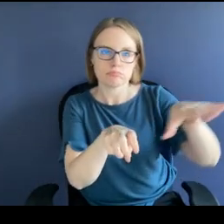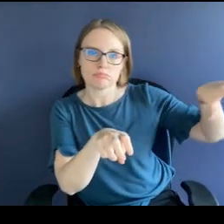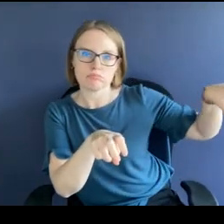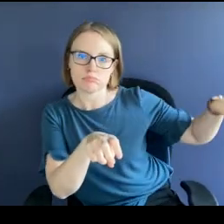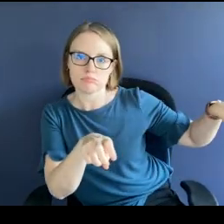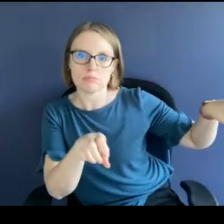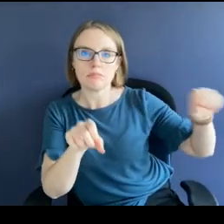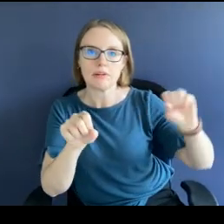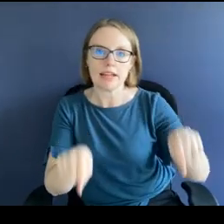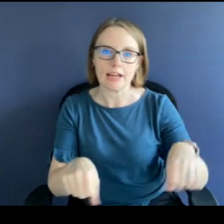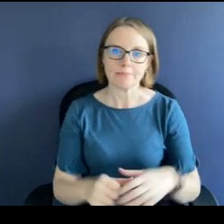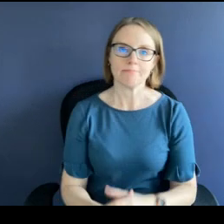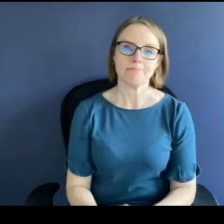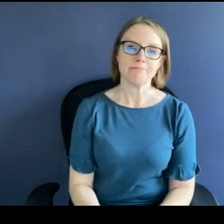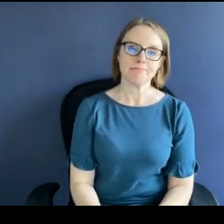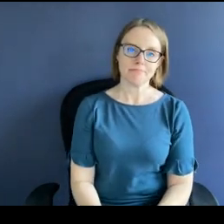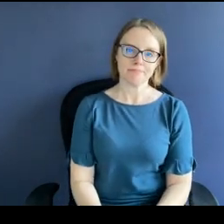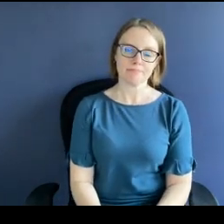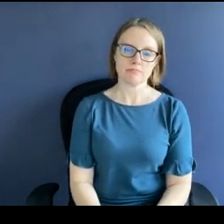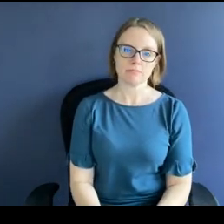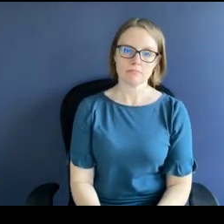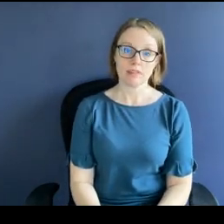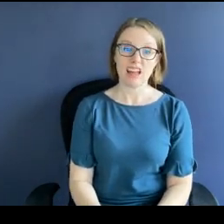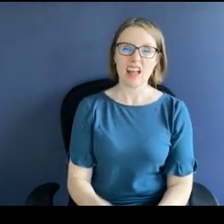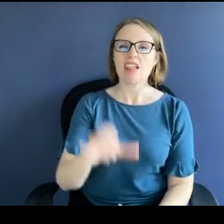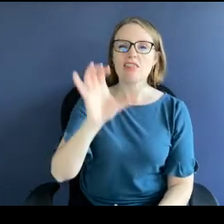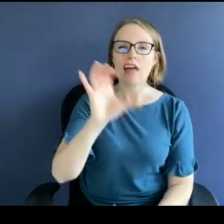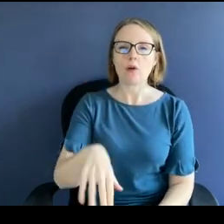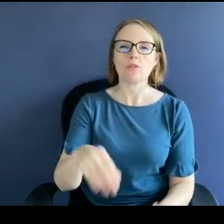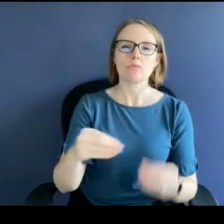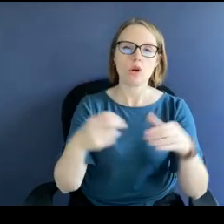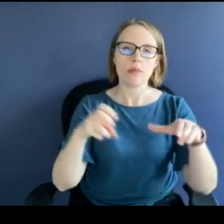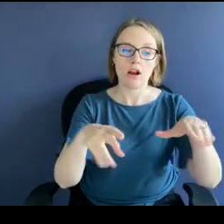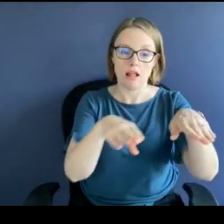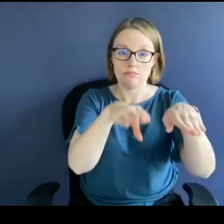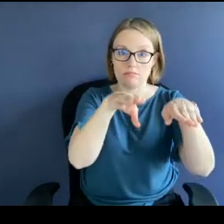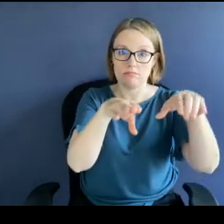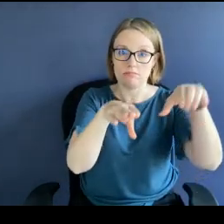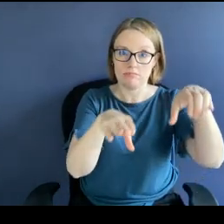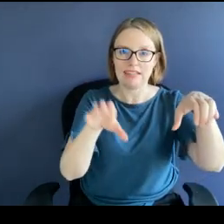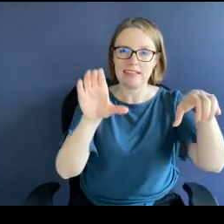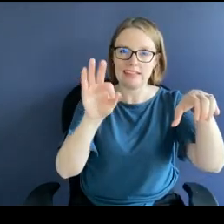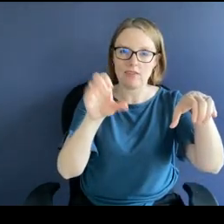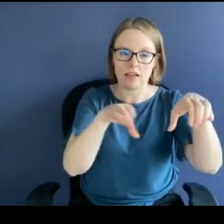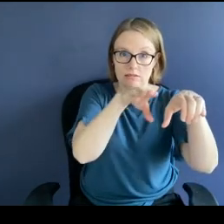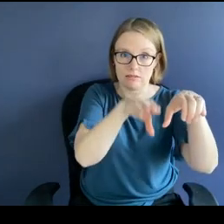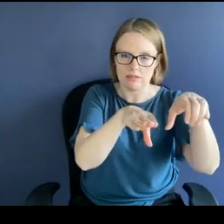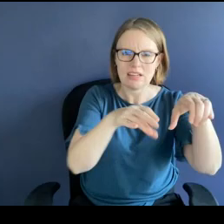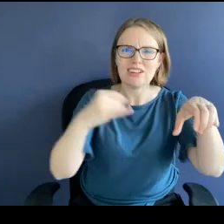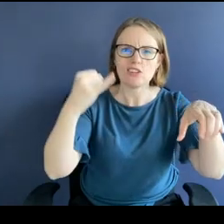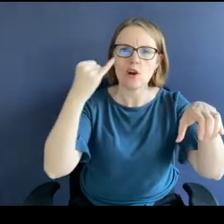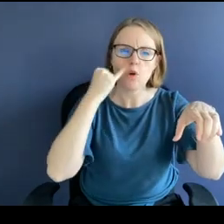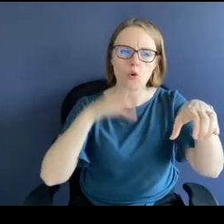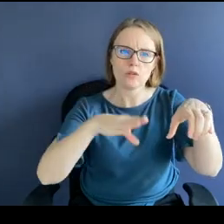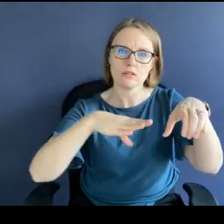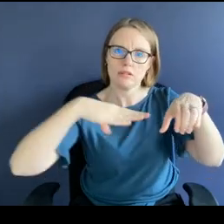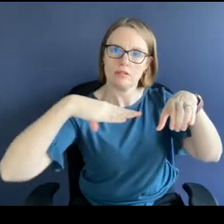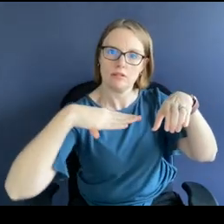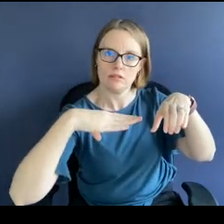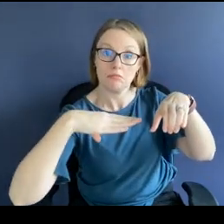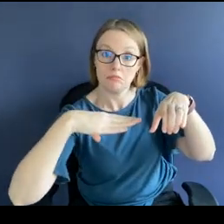Now, sinks with the forward approach. A sink may also be designed with knee